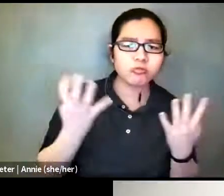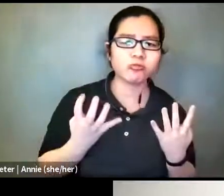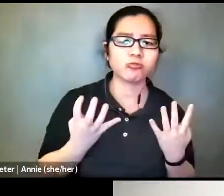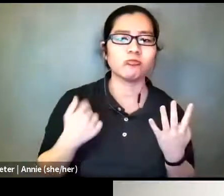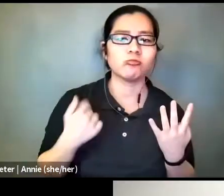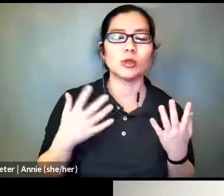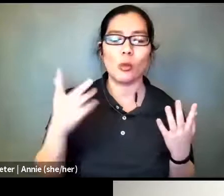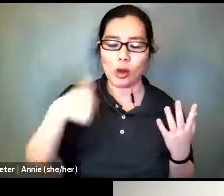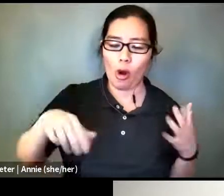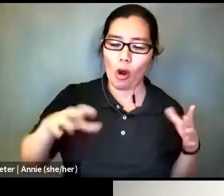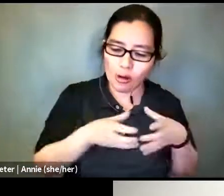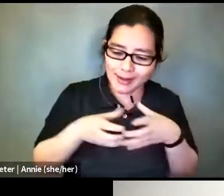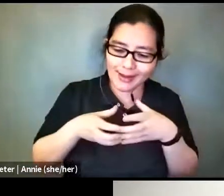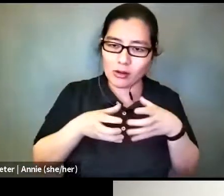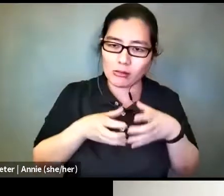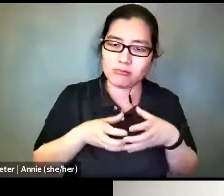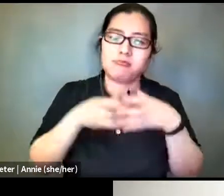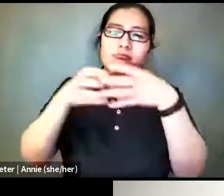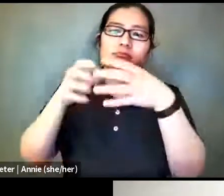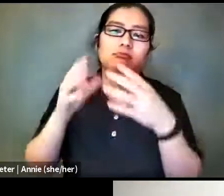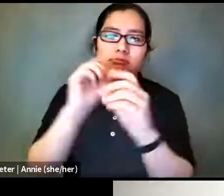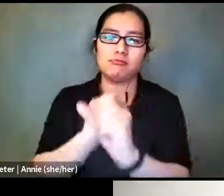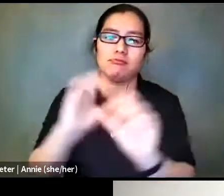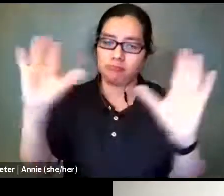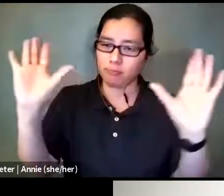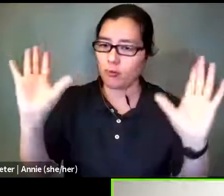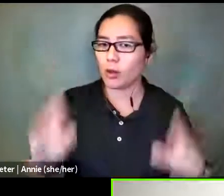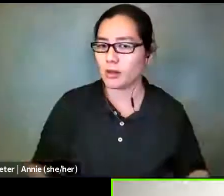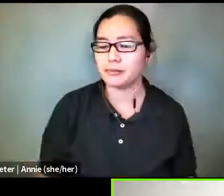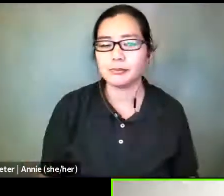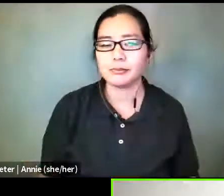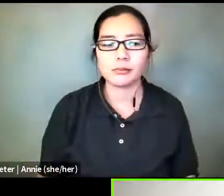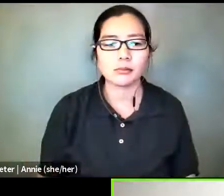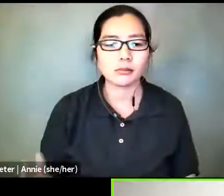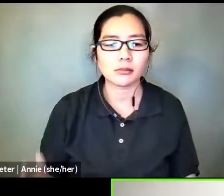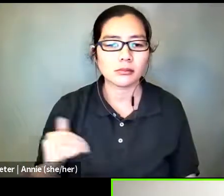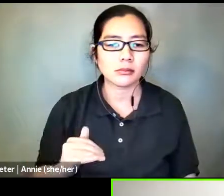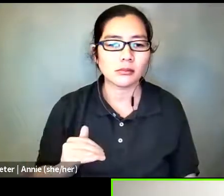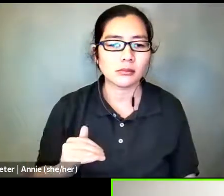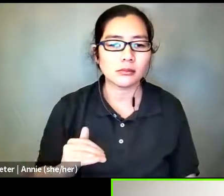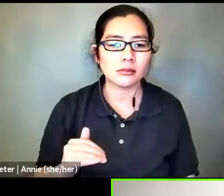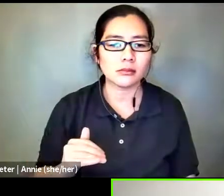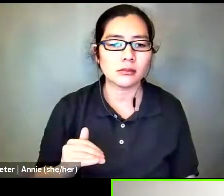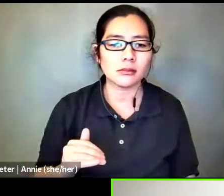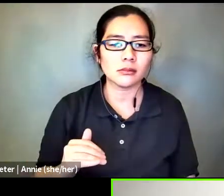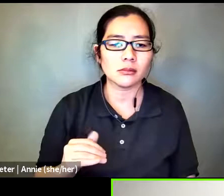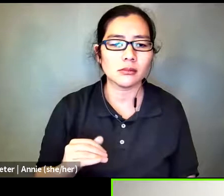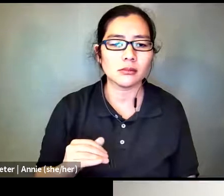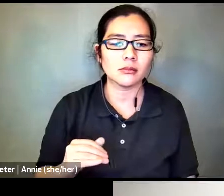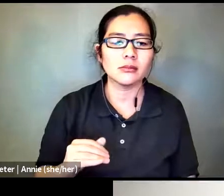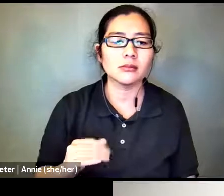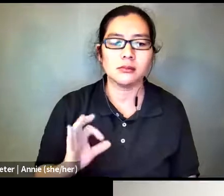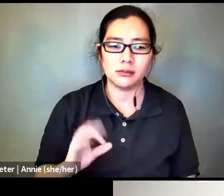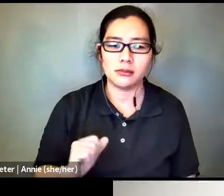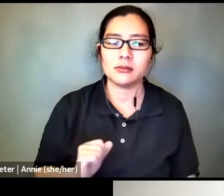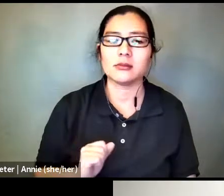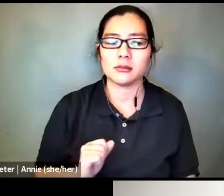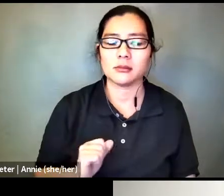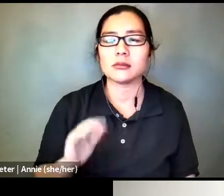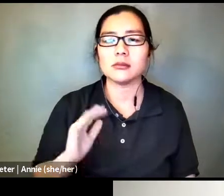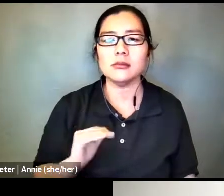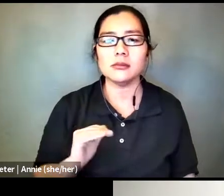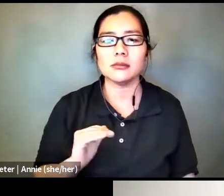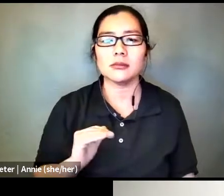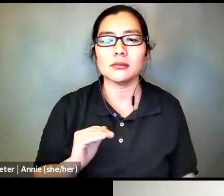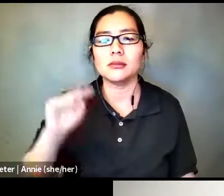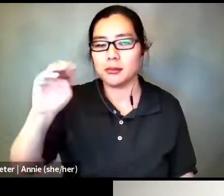Mm-hmm. Mm-hmm. Yeah. What are your thoughts on it? Yeah, I'm also kind of thinking that